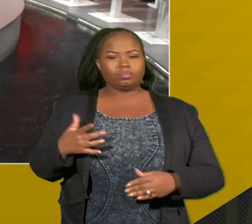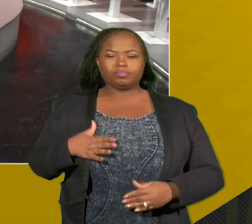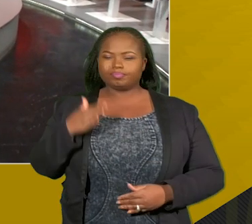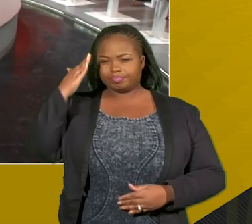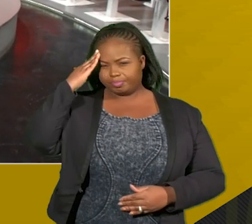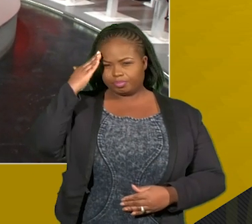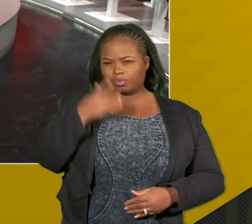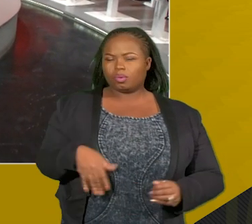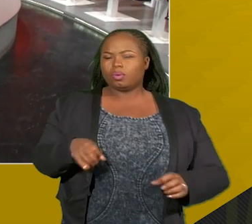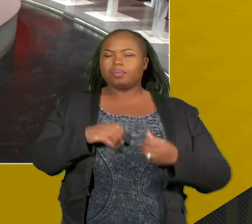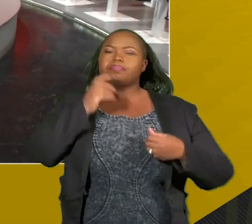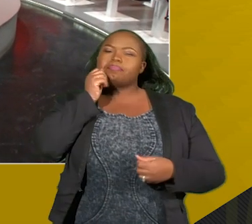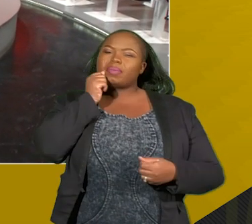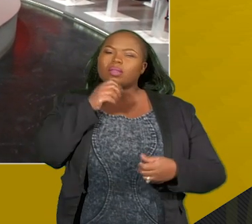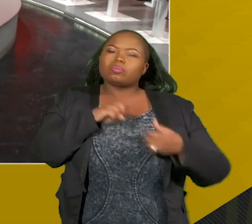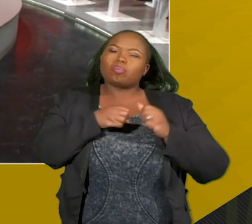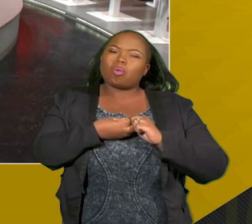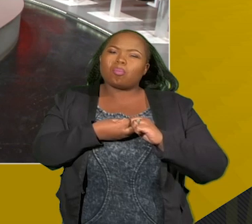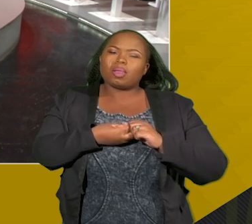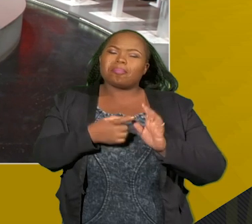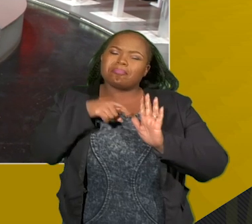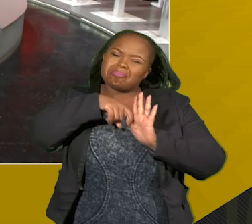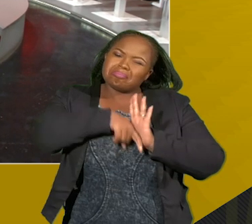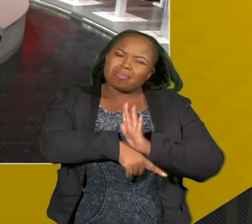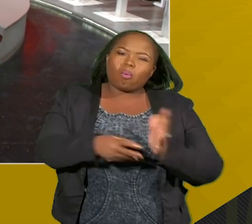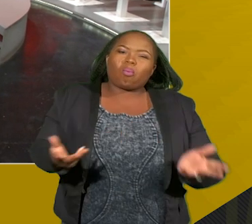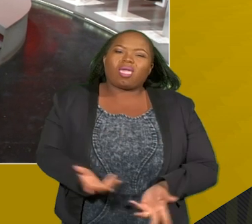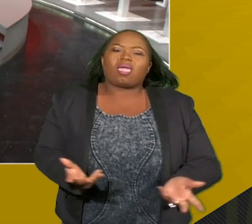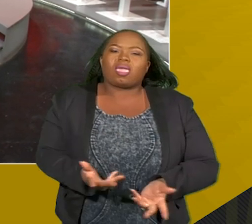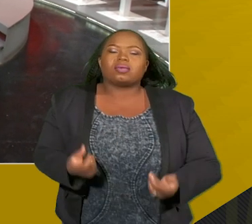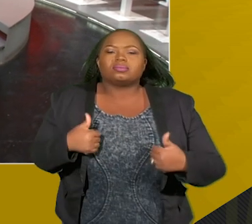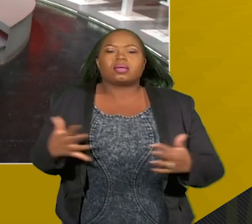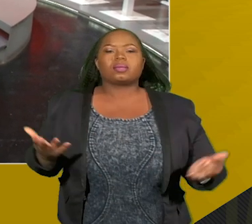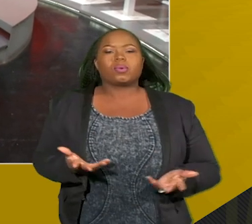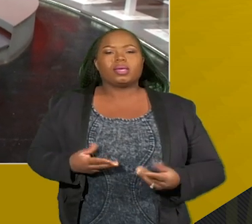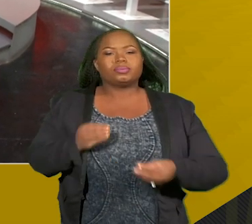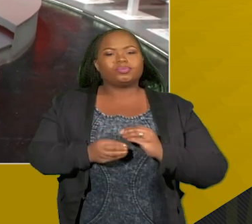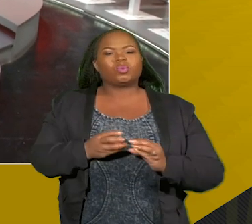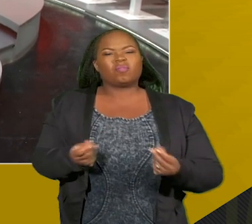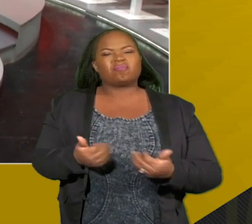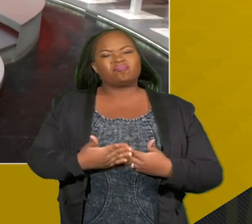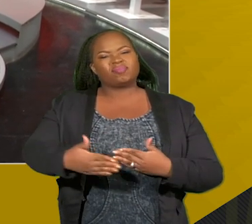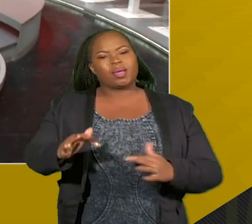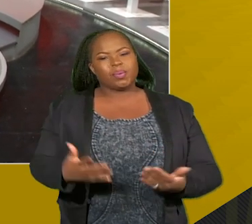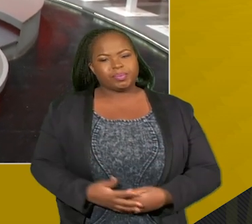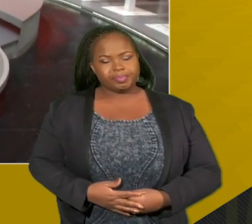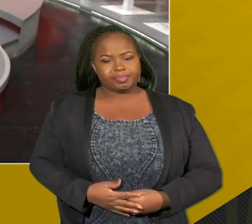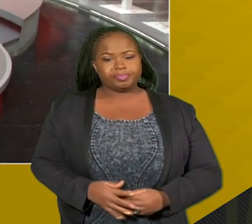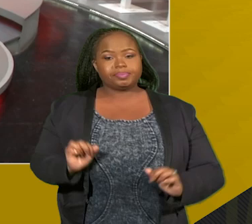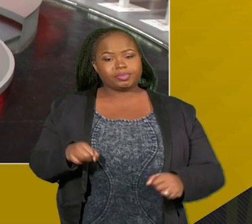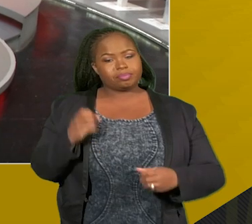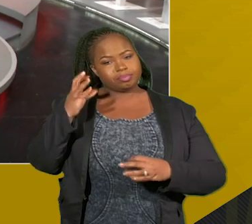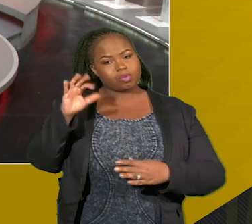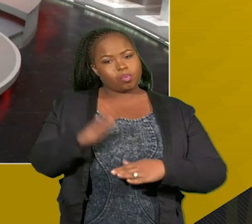exactly umnyombo wabantu besilisa ukuthi baphukile nje baphulwe yini and how can you fix the situation as well? Yes, that's what we're going to be looking